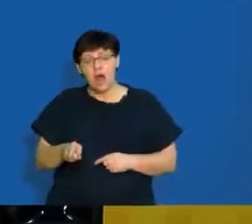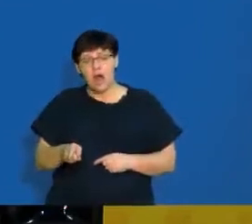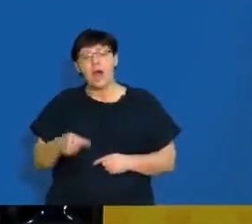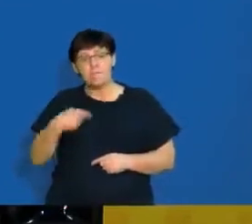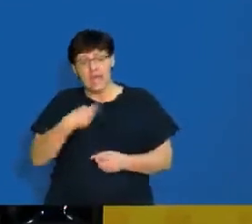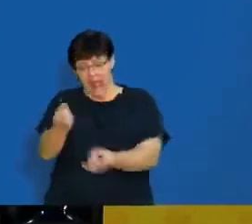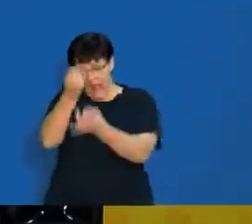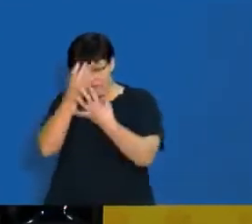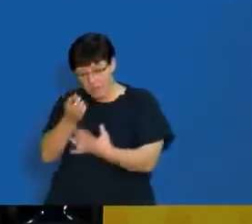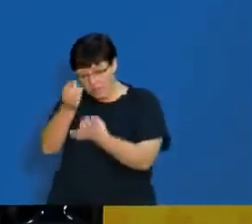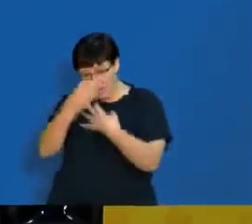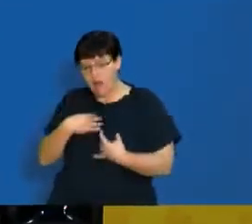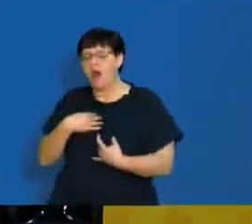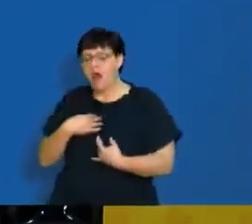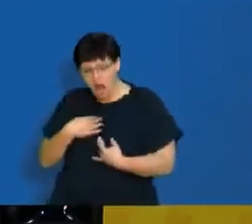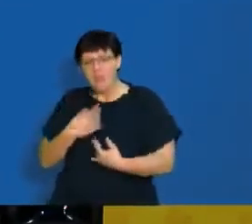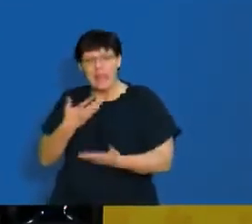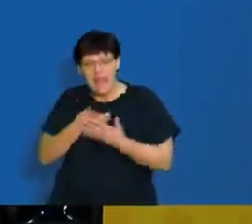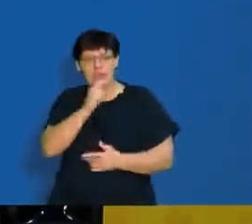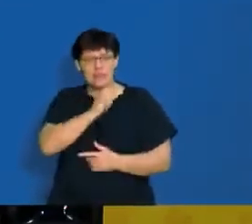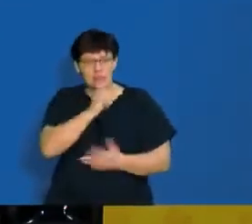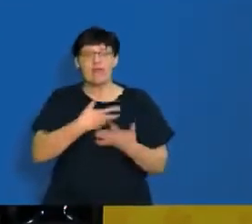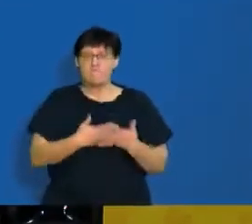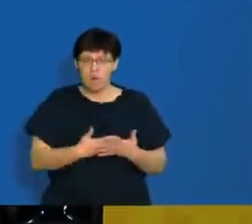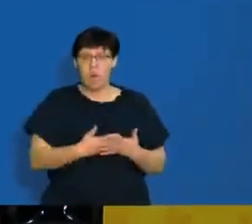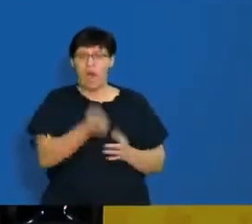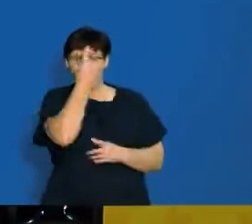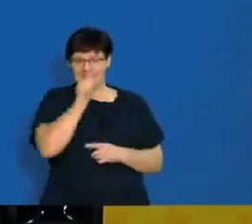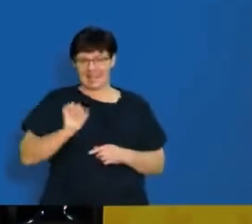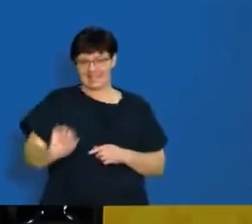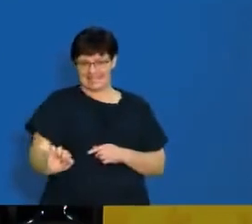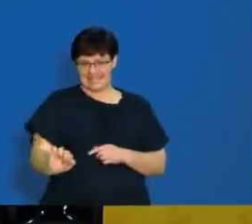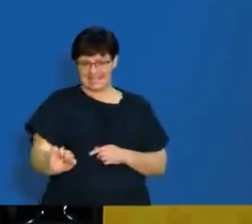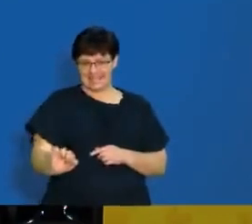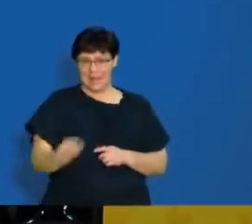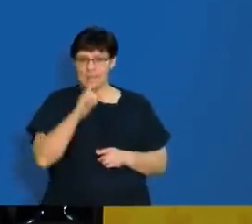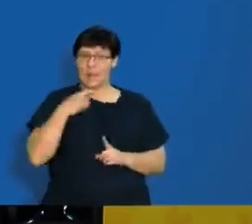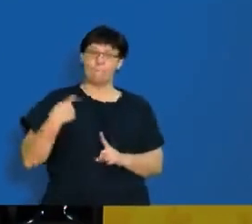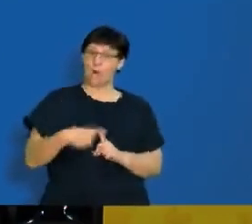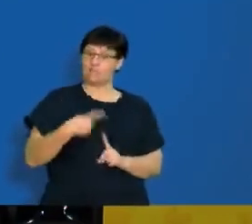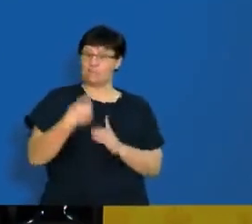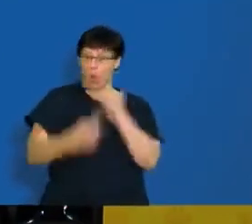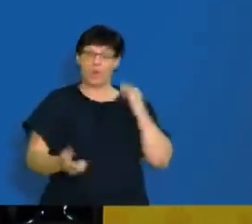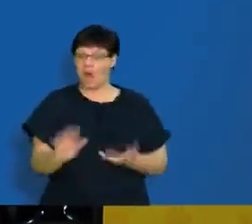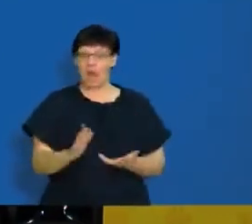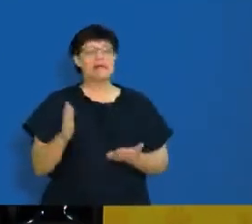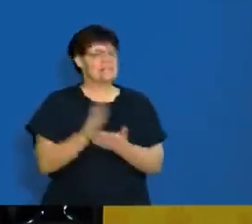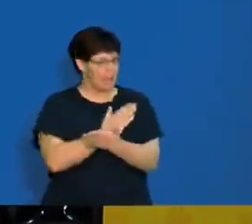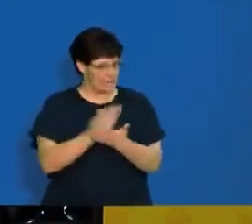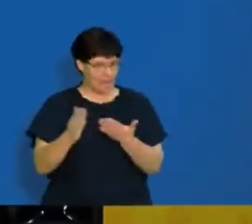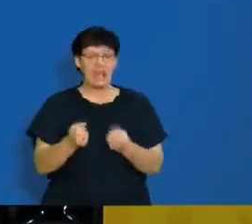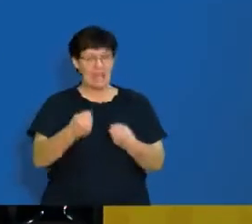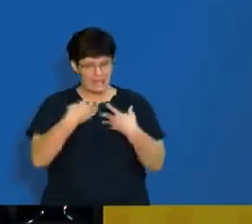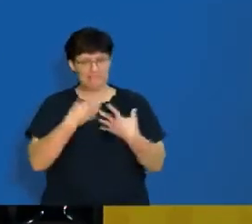useful information to understand the event. And by useful information, I don't only mean positive information. Sometimes a source can give